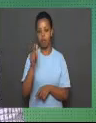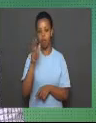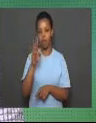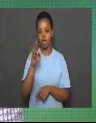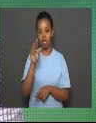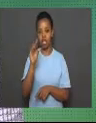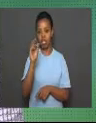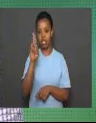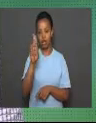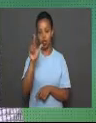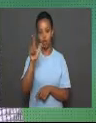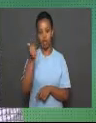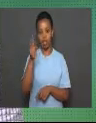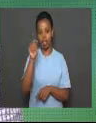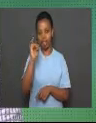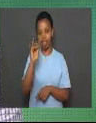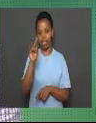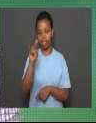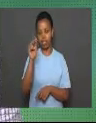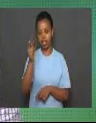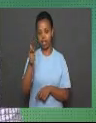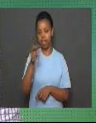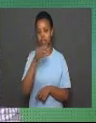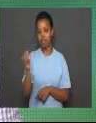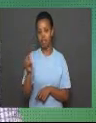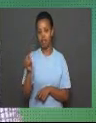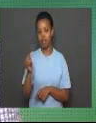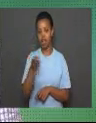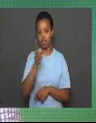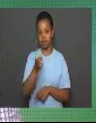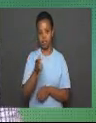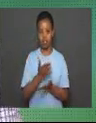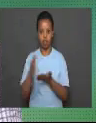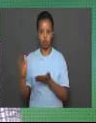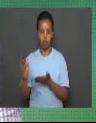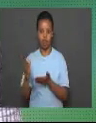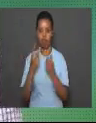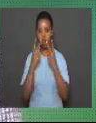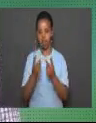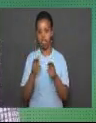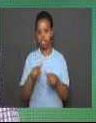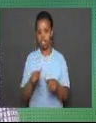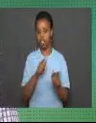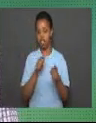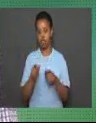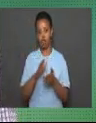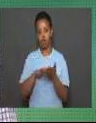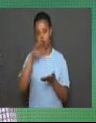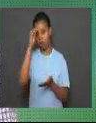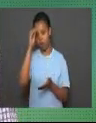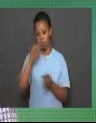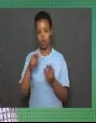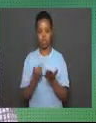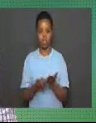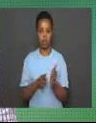and activated sewage method. Today, we will be studying the